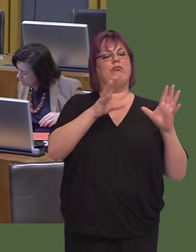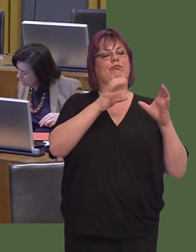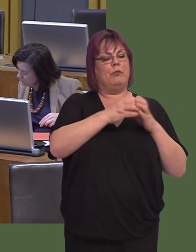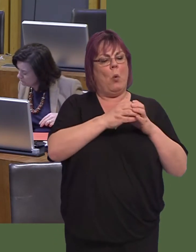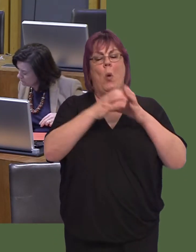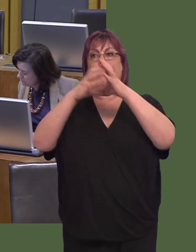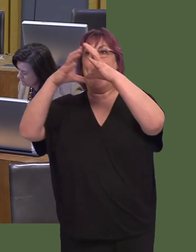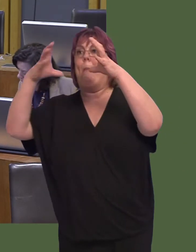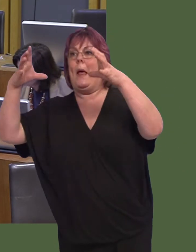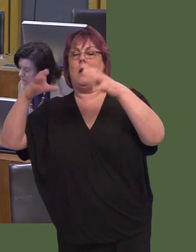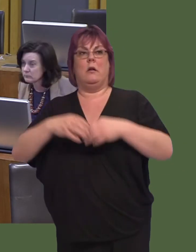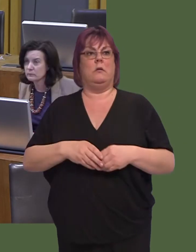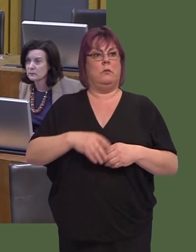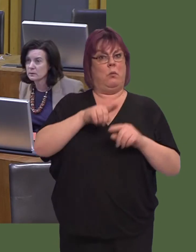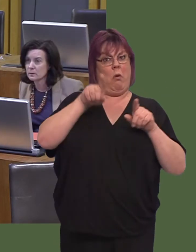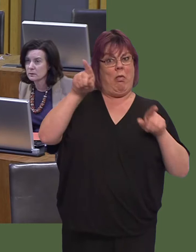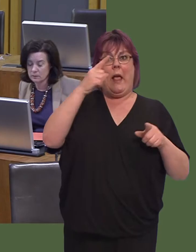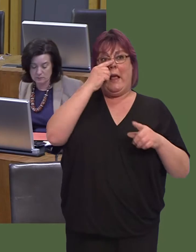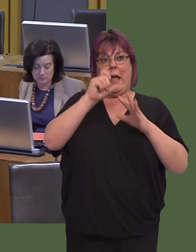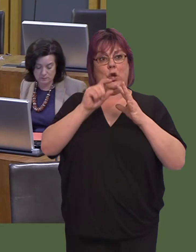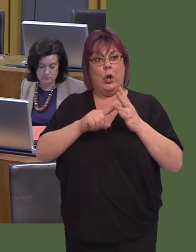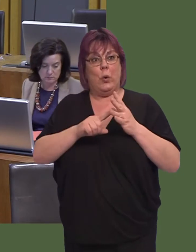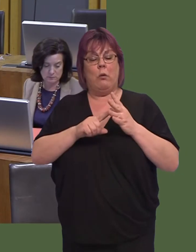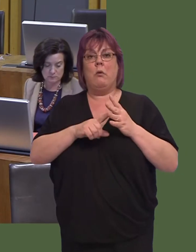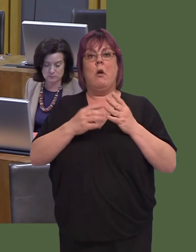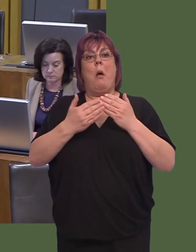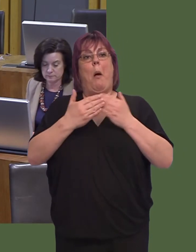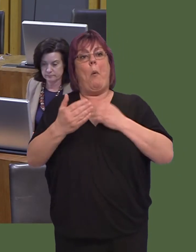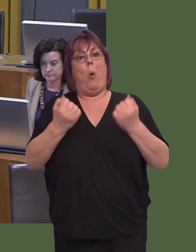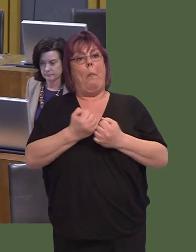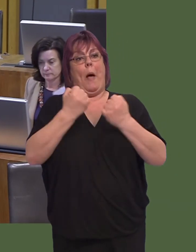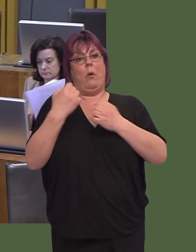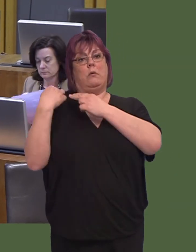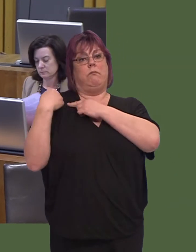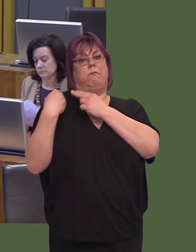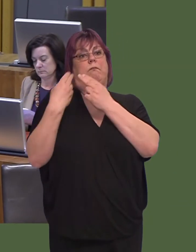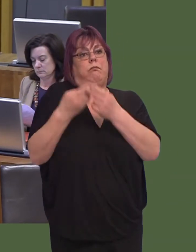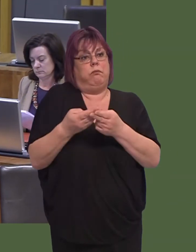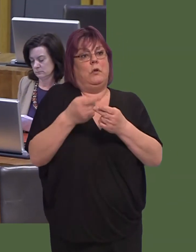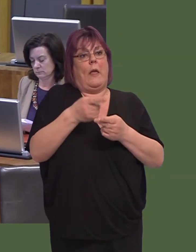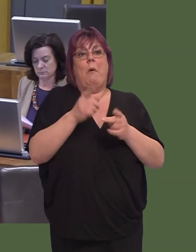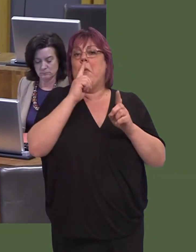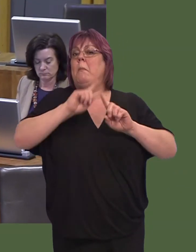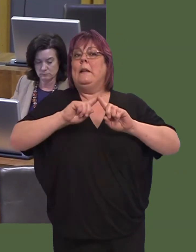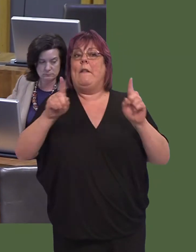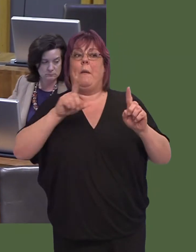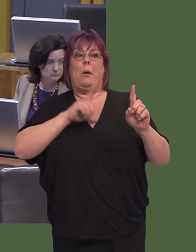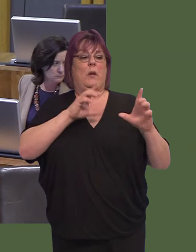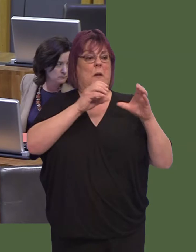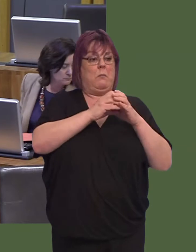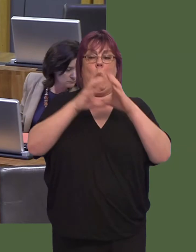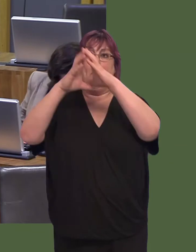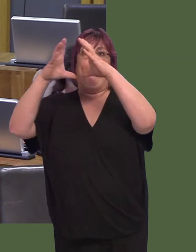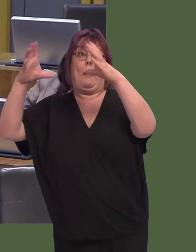at capacity, to look at how we can give more powers to town and community councils. It may be asymmetric because of their